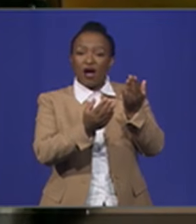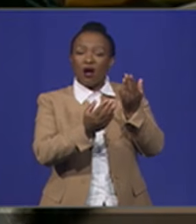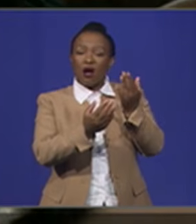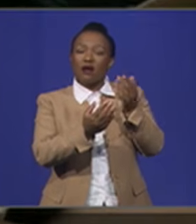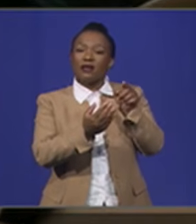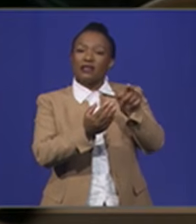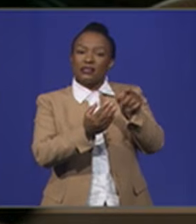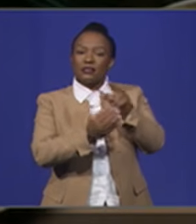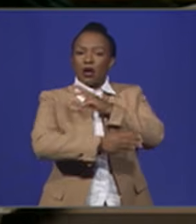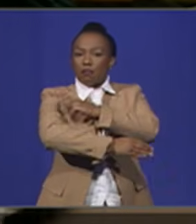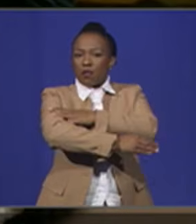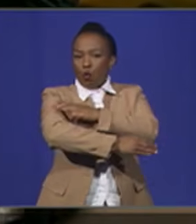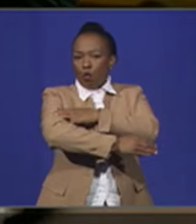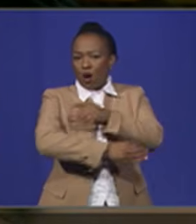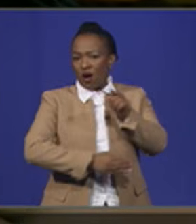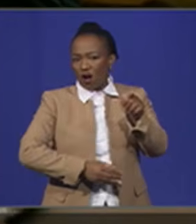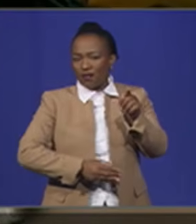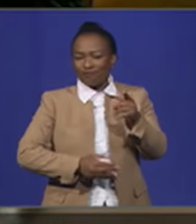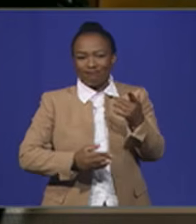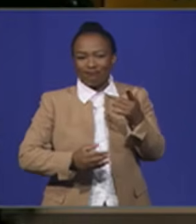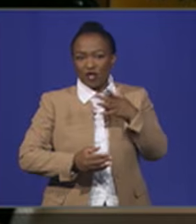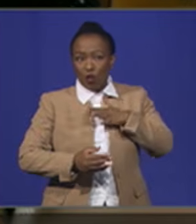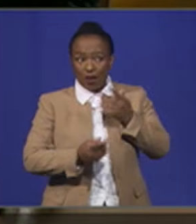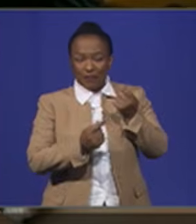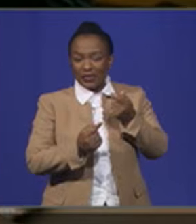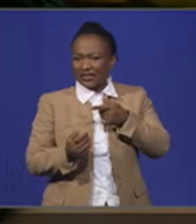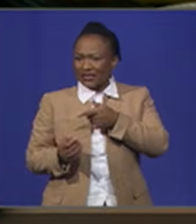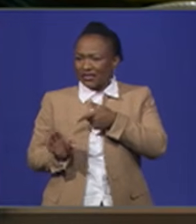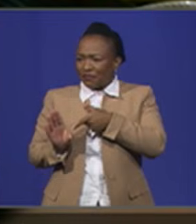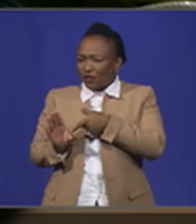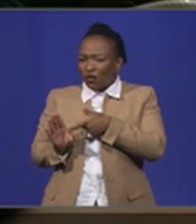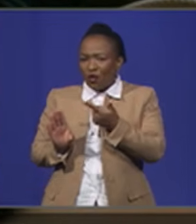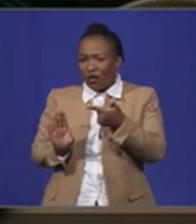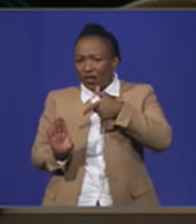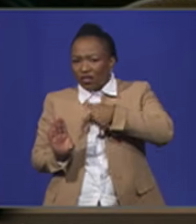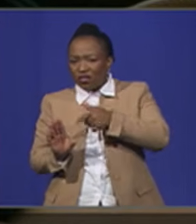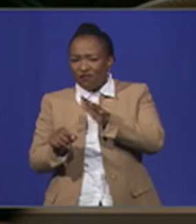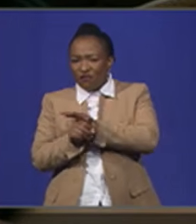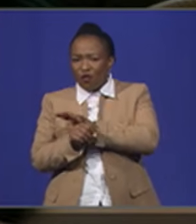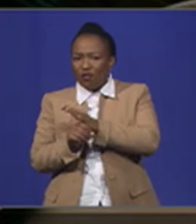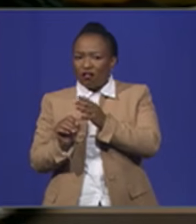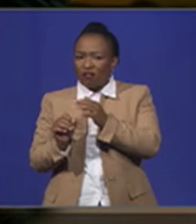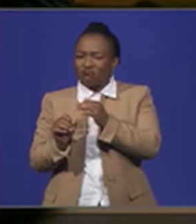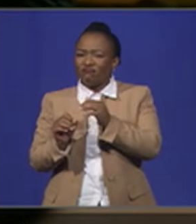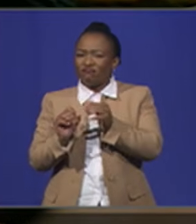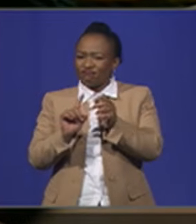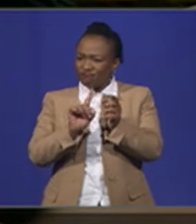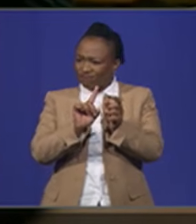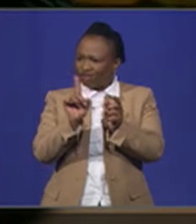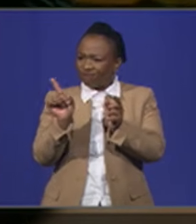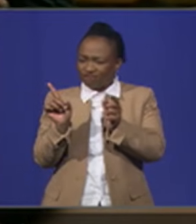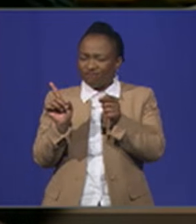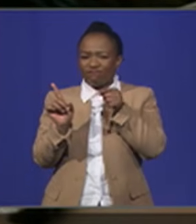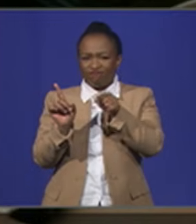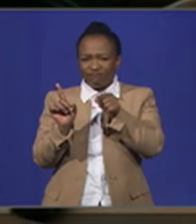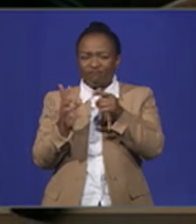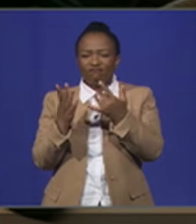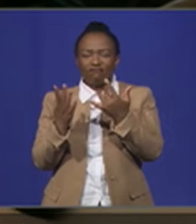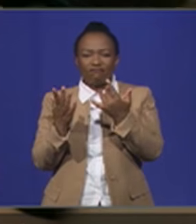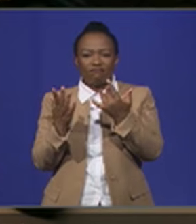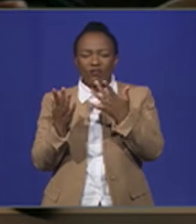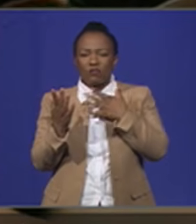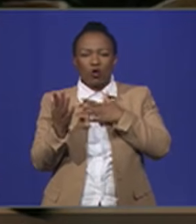batla tšhelete ke mathata gape ka ke shebile petrolo ka ke setse full tank ka ntlha gore ke tshaba go nna